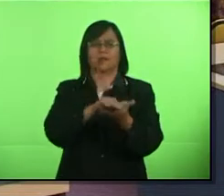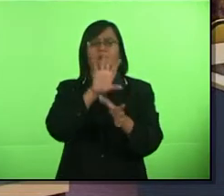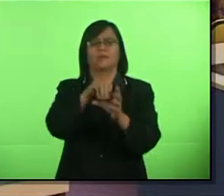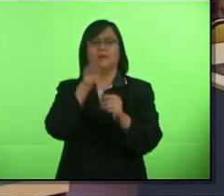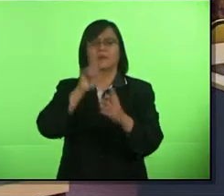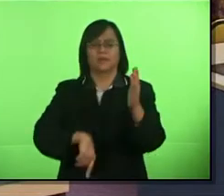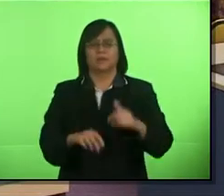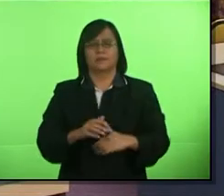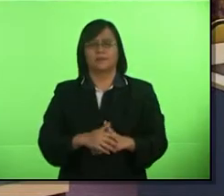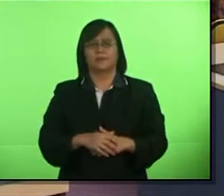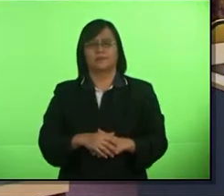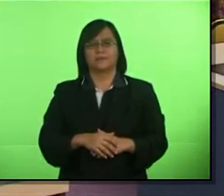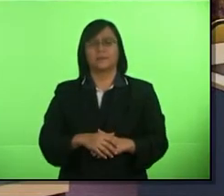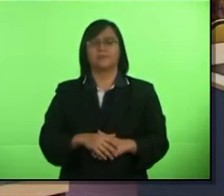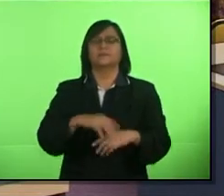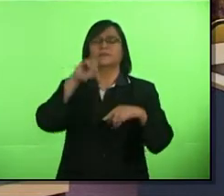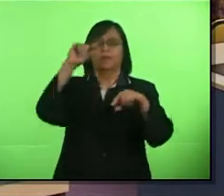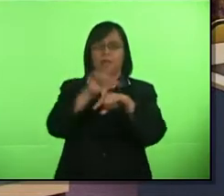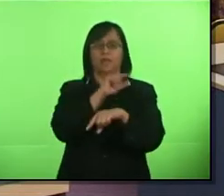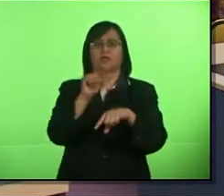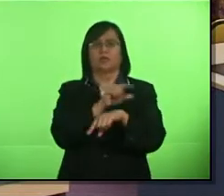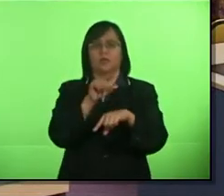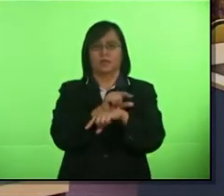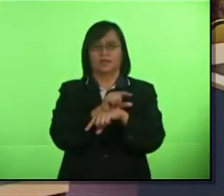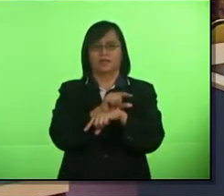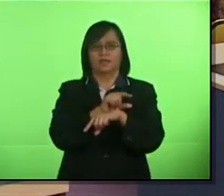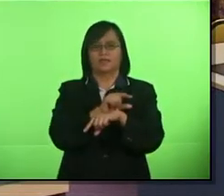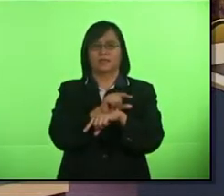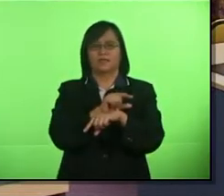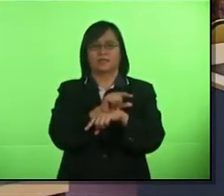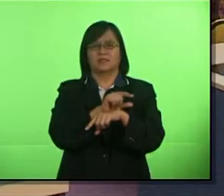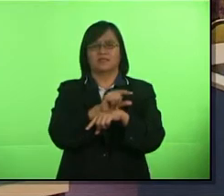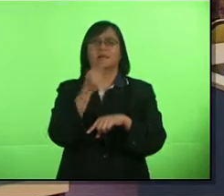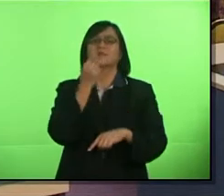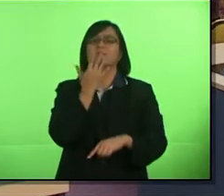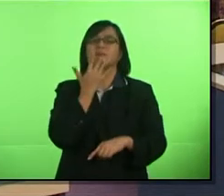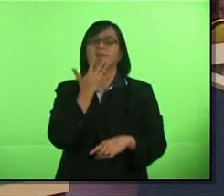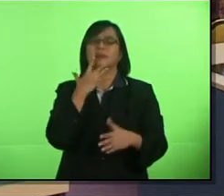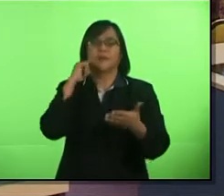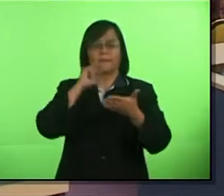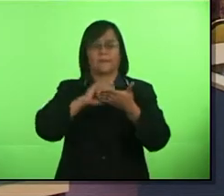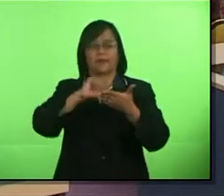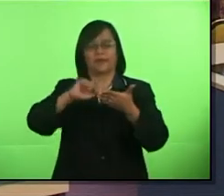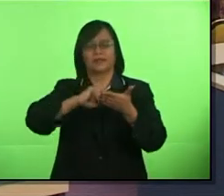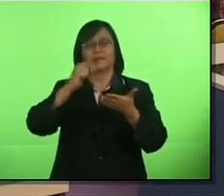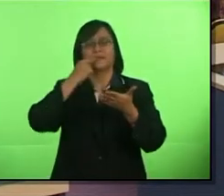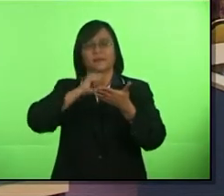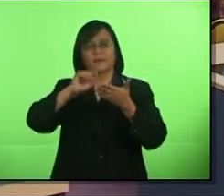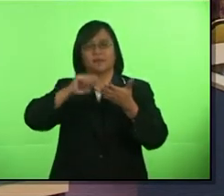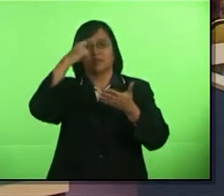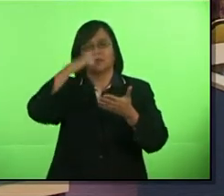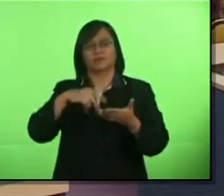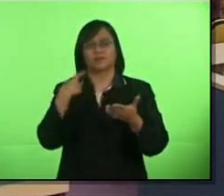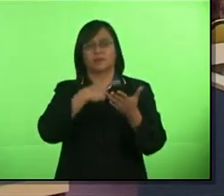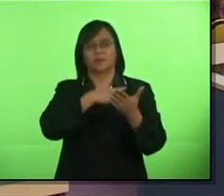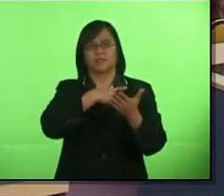Highlight pen. Ah, making use of highlighted, making maybe use a colored pen to highlight any important notes that